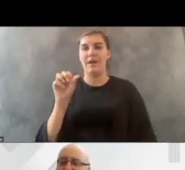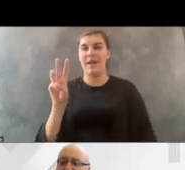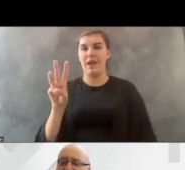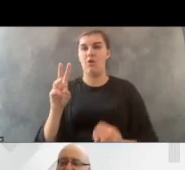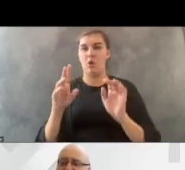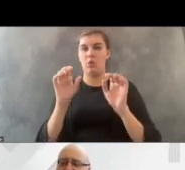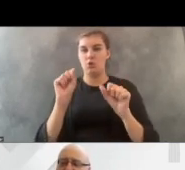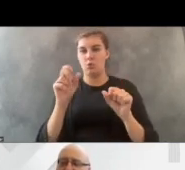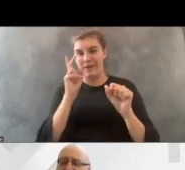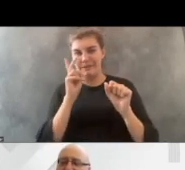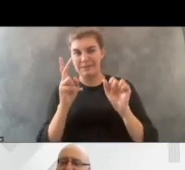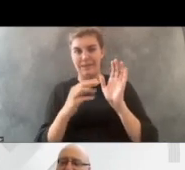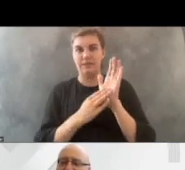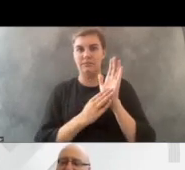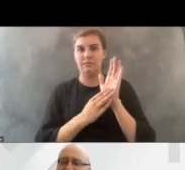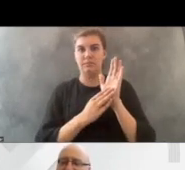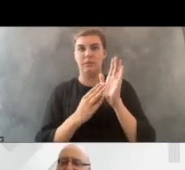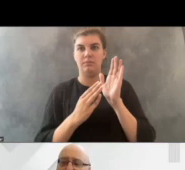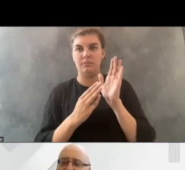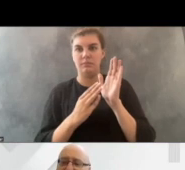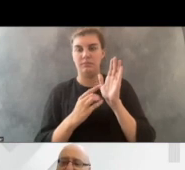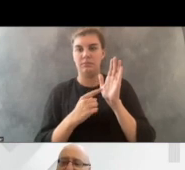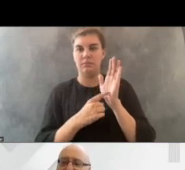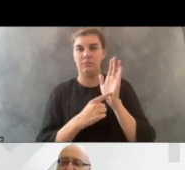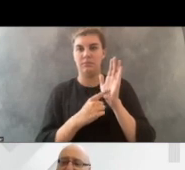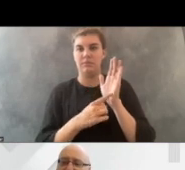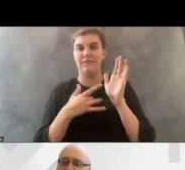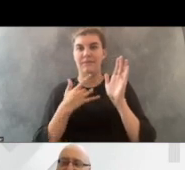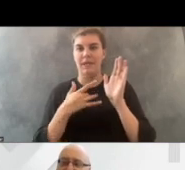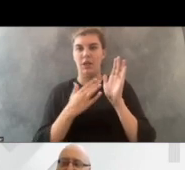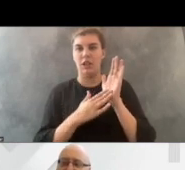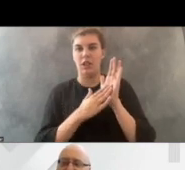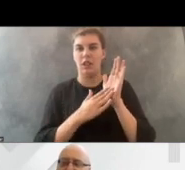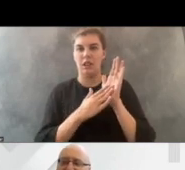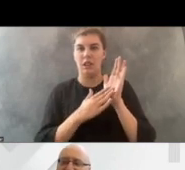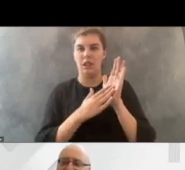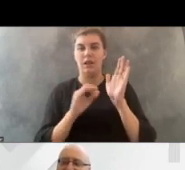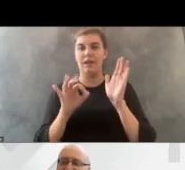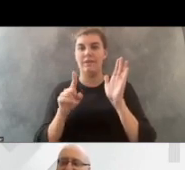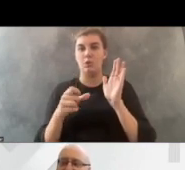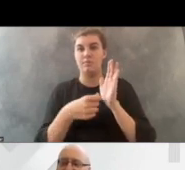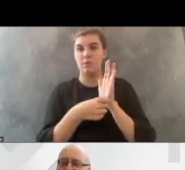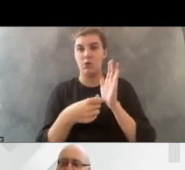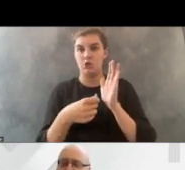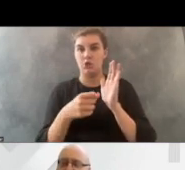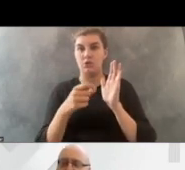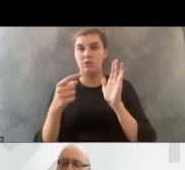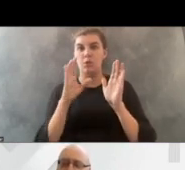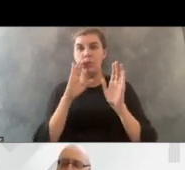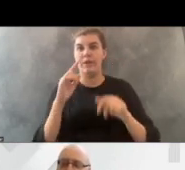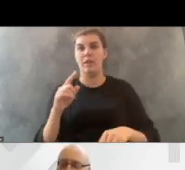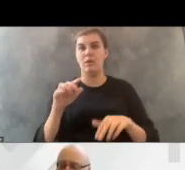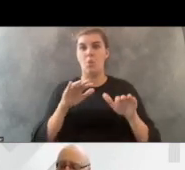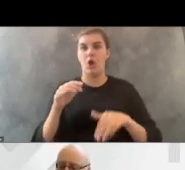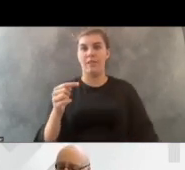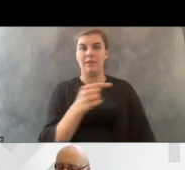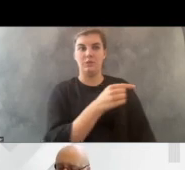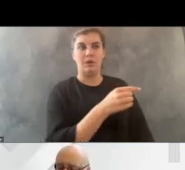a crosswalk treatment consisting of one or more of the following. When we say multi-lane segment, we're talking